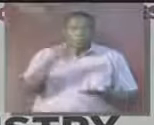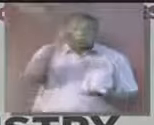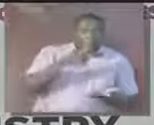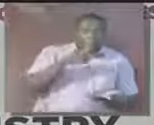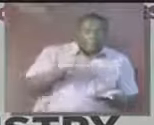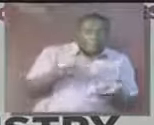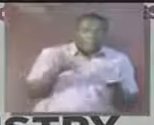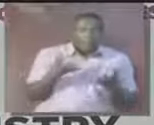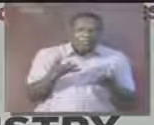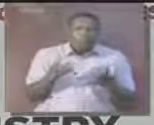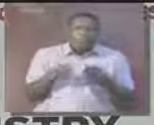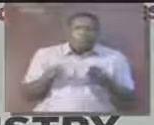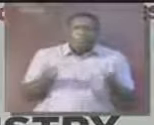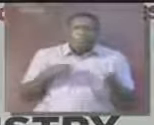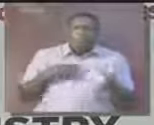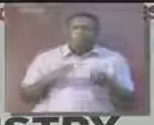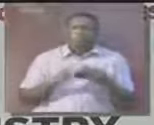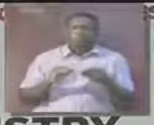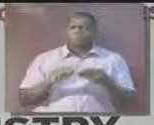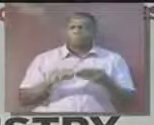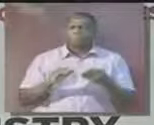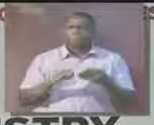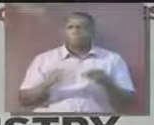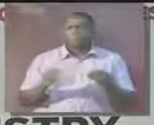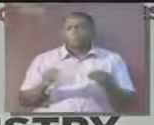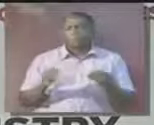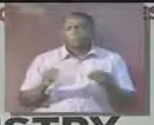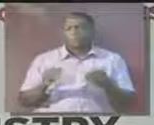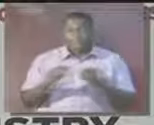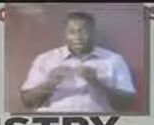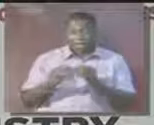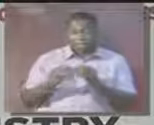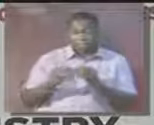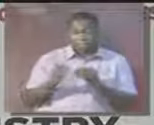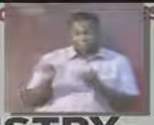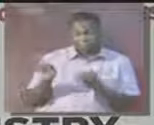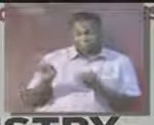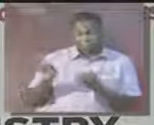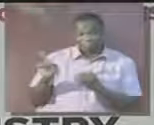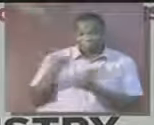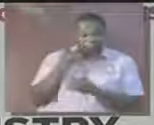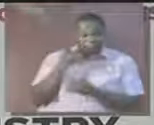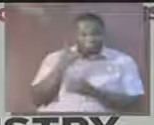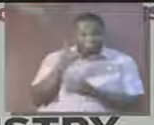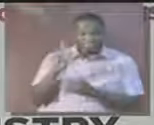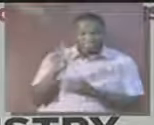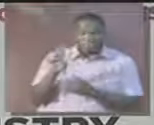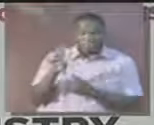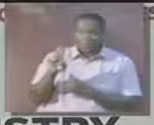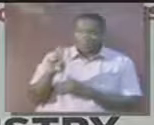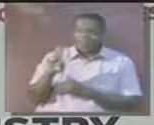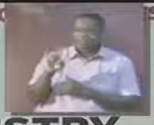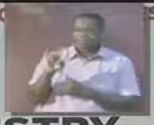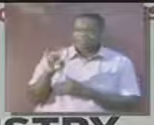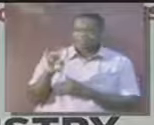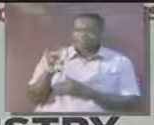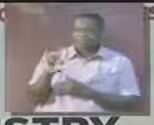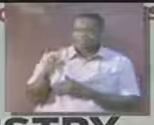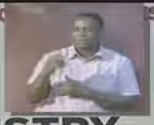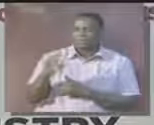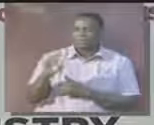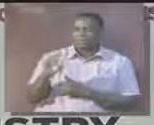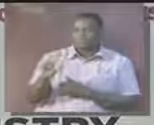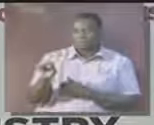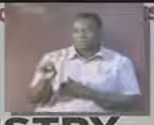off by echoing what Dr. Richards ended with. If we continue at